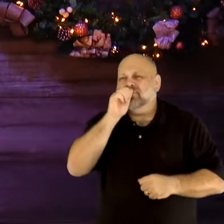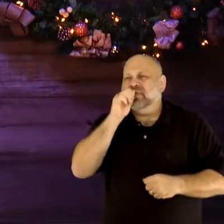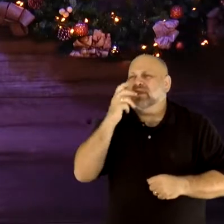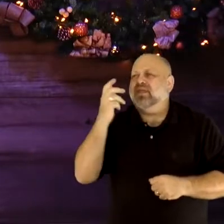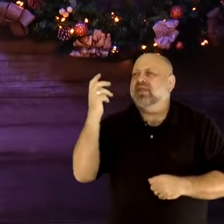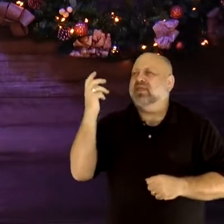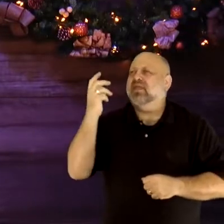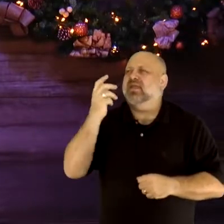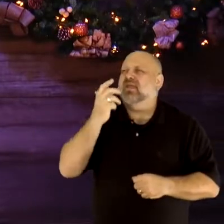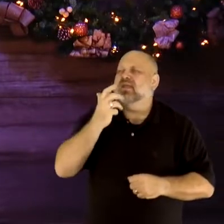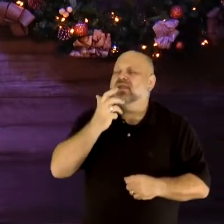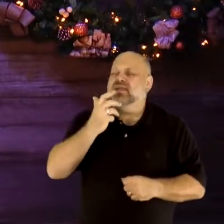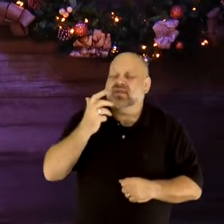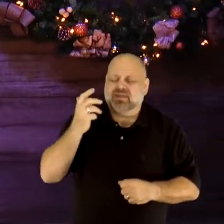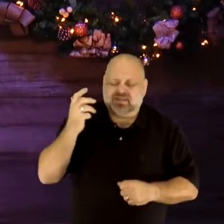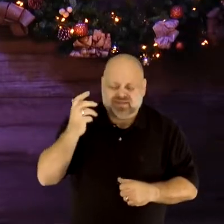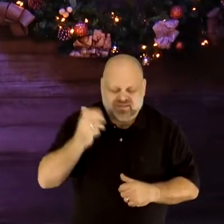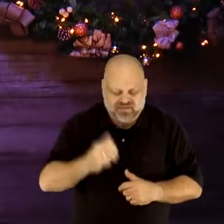mystery.